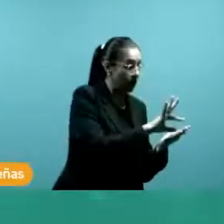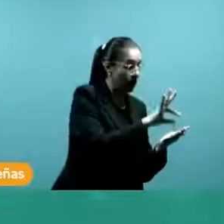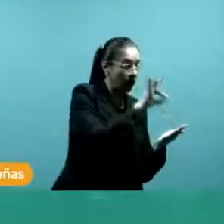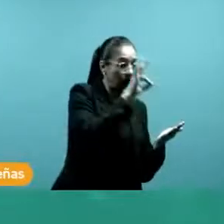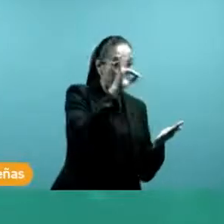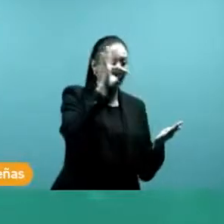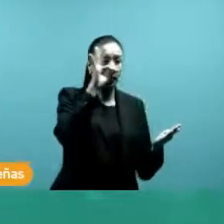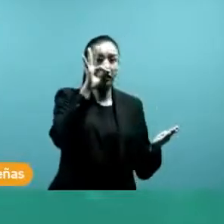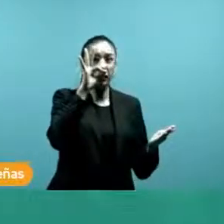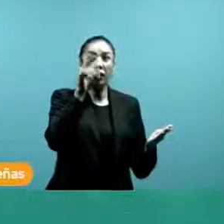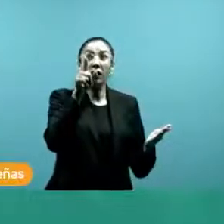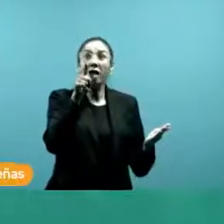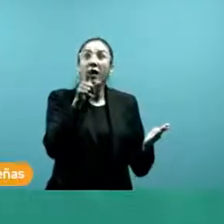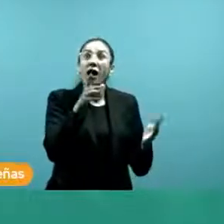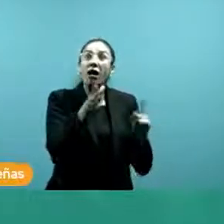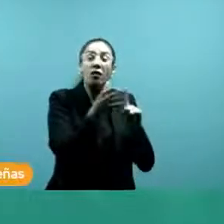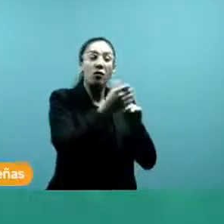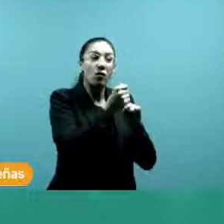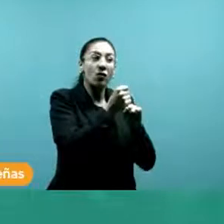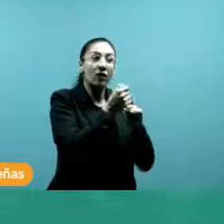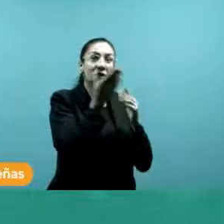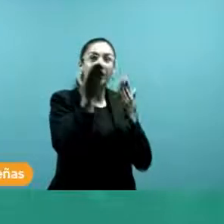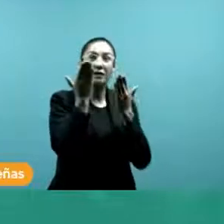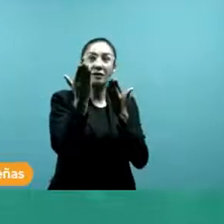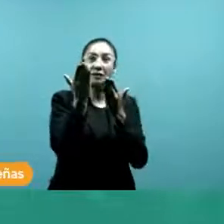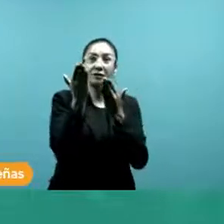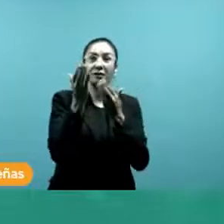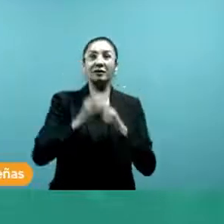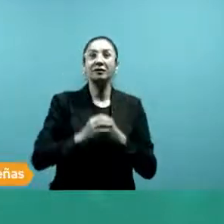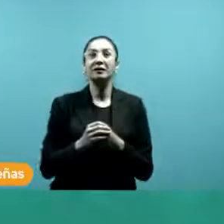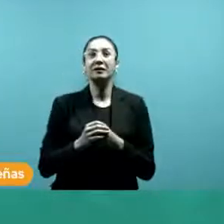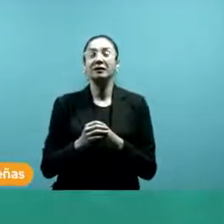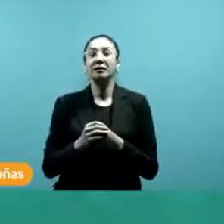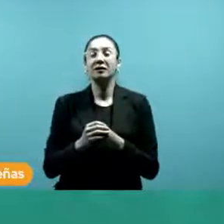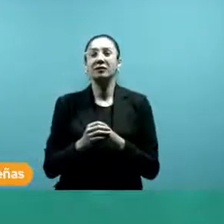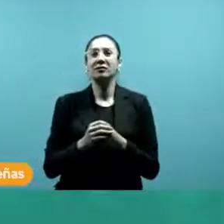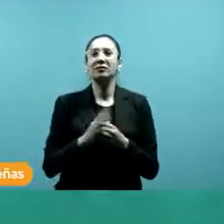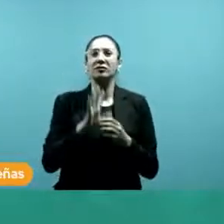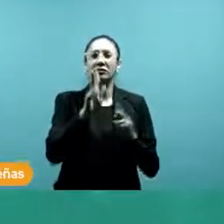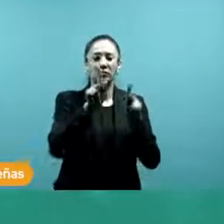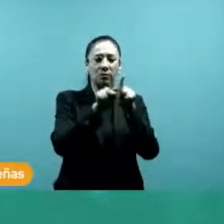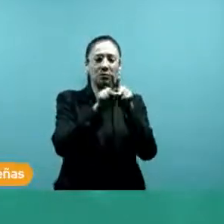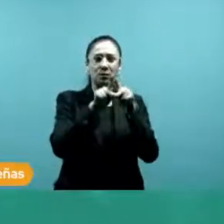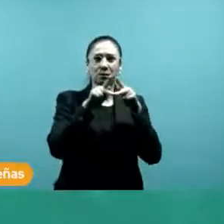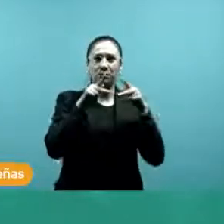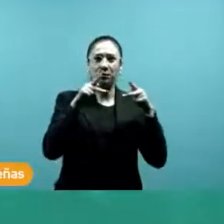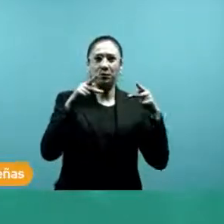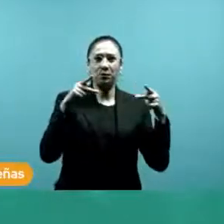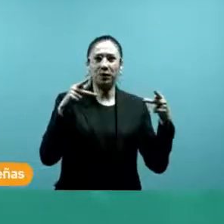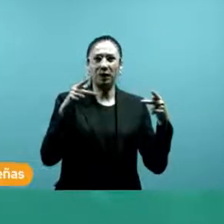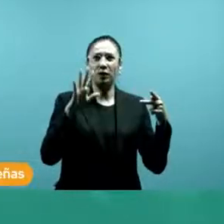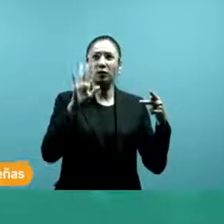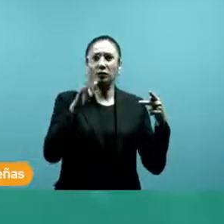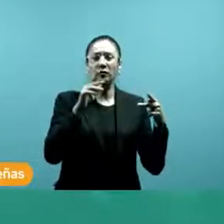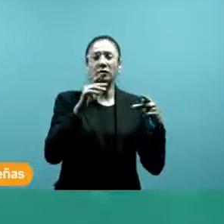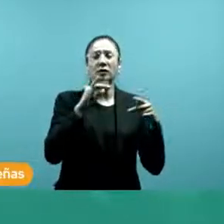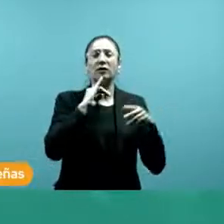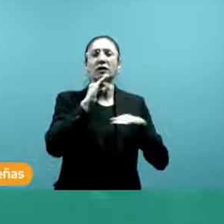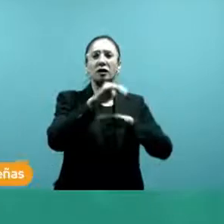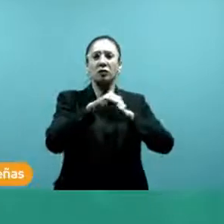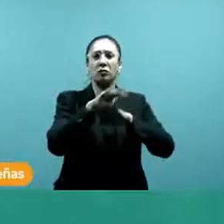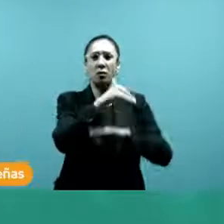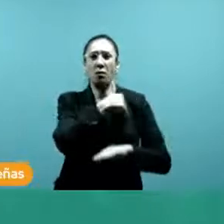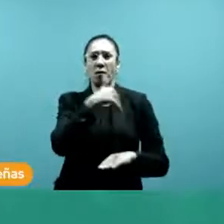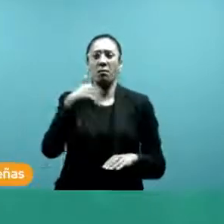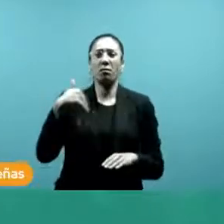saw this. Encontramos and this is esto. The fragment of a newspaper. Es el fragmento and it de is un in Polish. Está and en polaco. You can see in